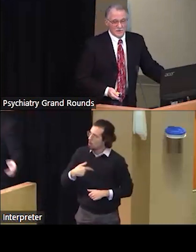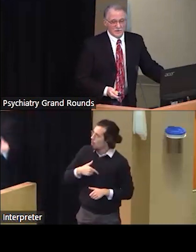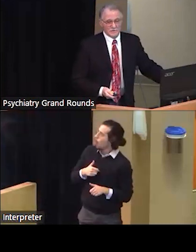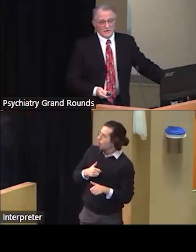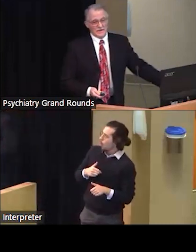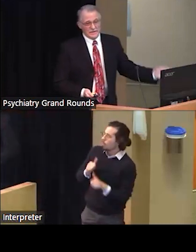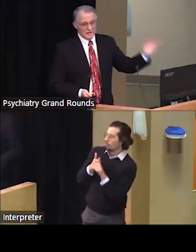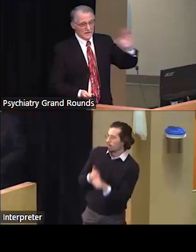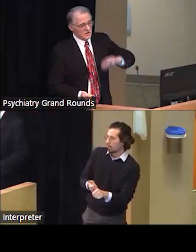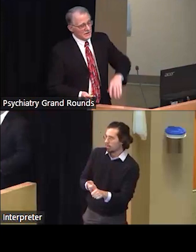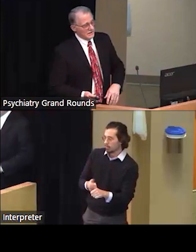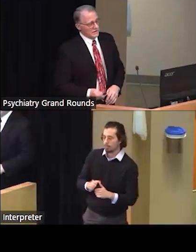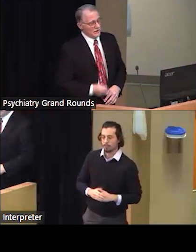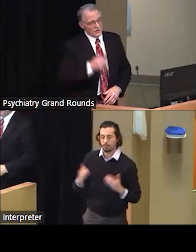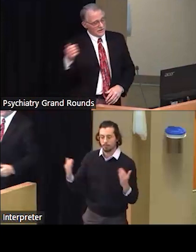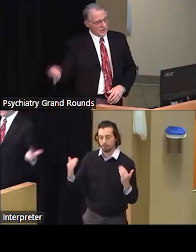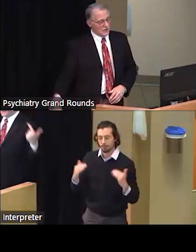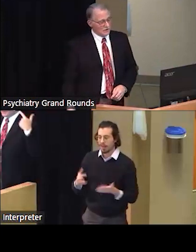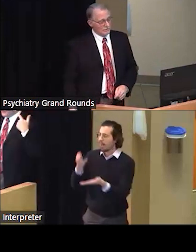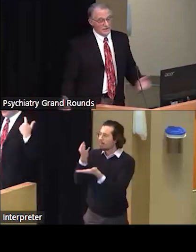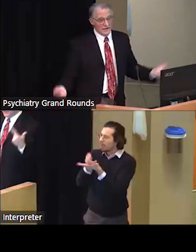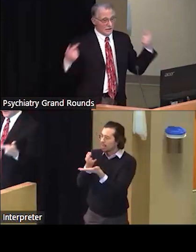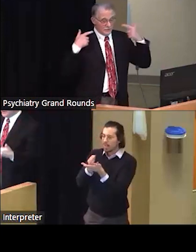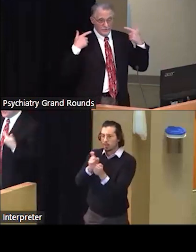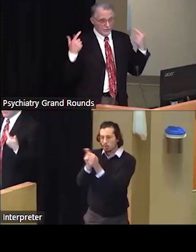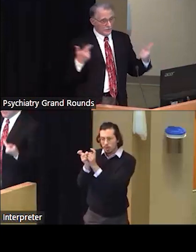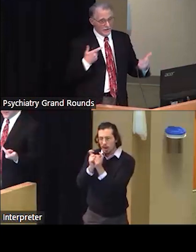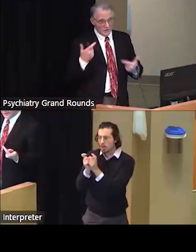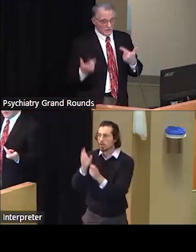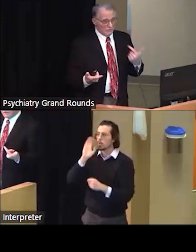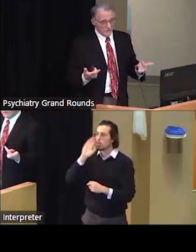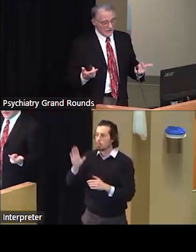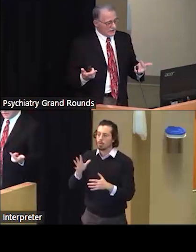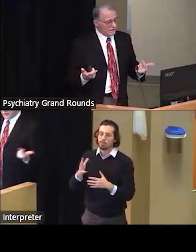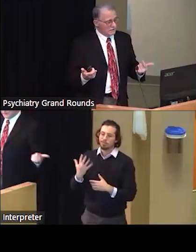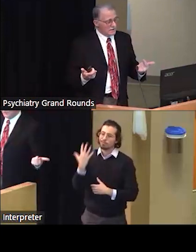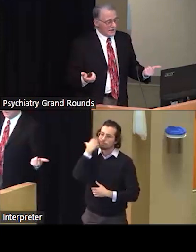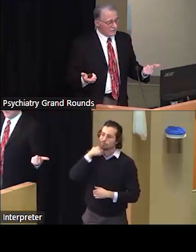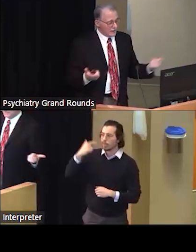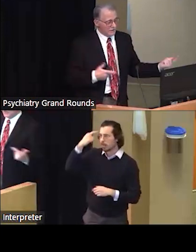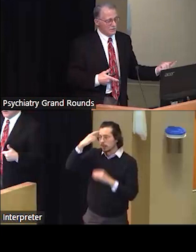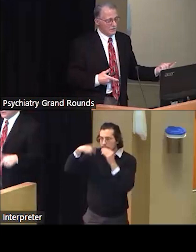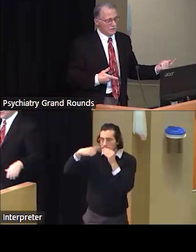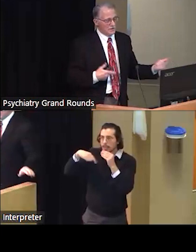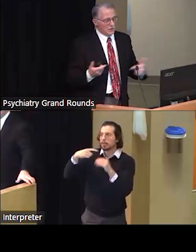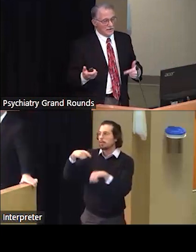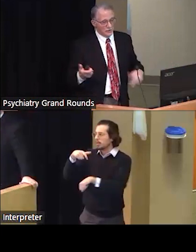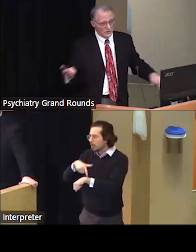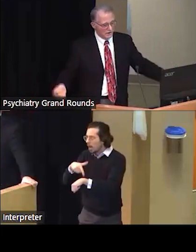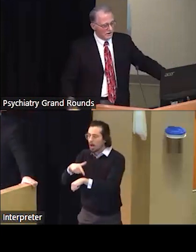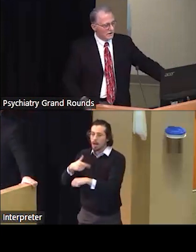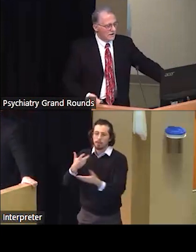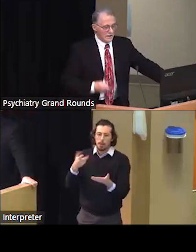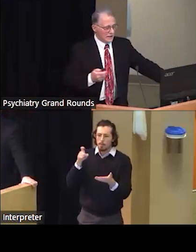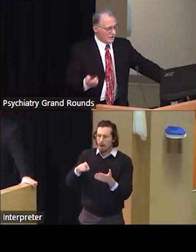Financial measures are killing the C-suite. They're always changing. They take up people's thinking, time, pay for performance, quality,